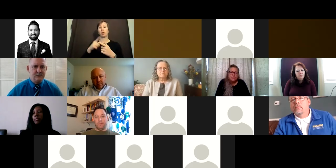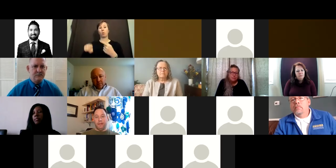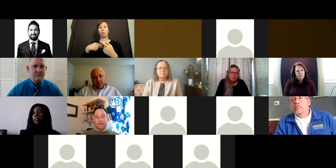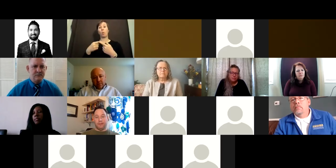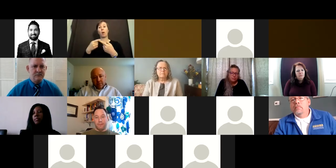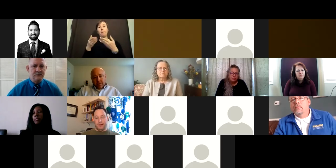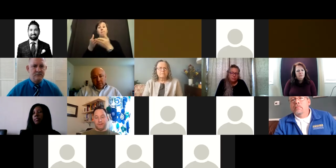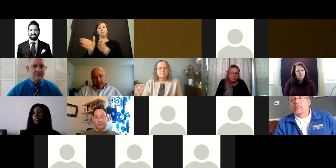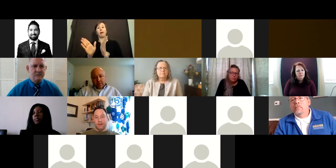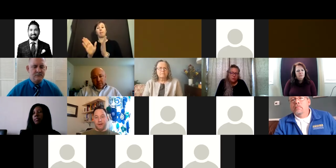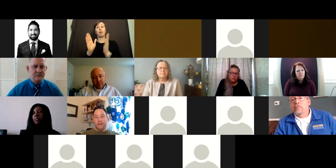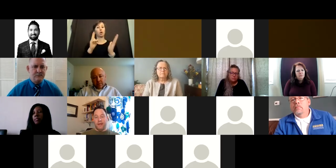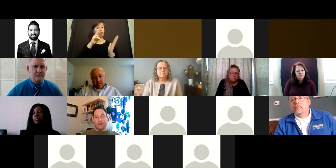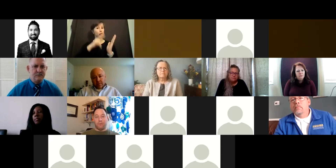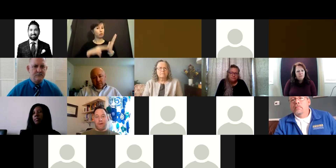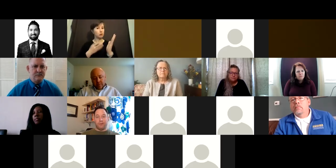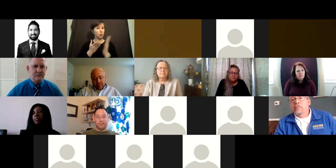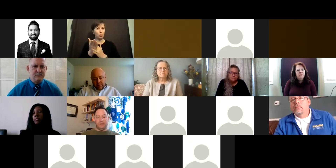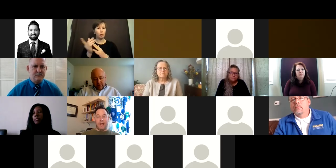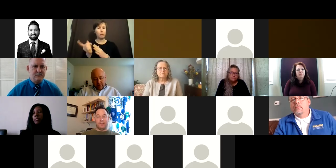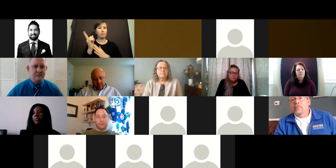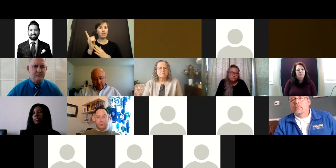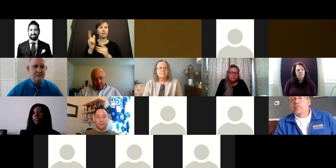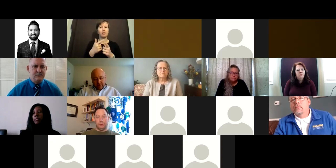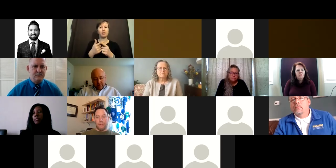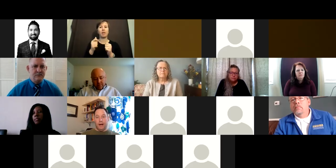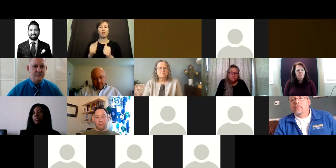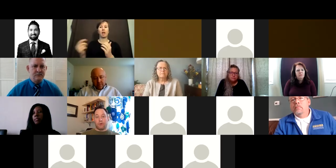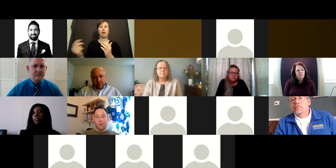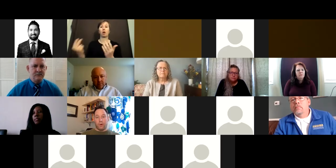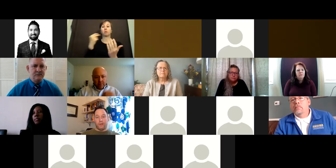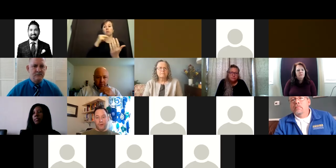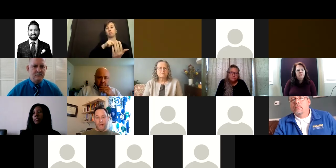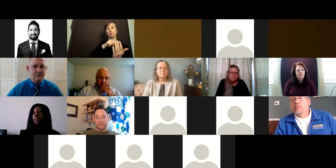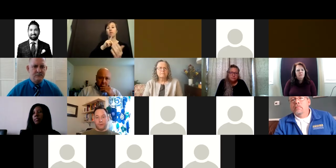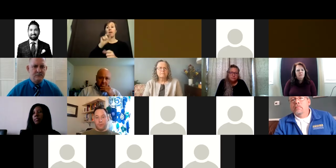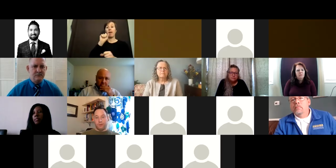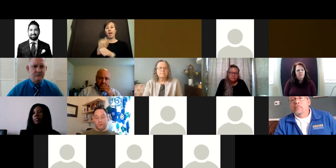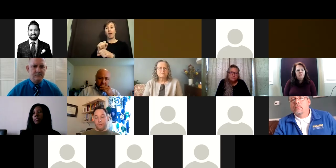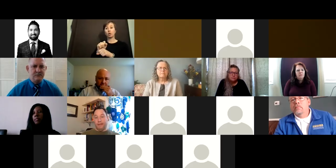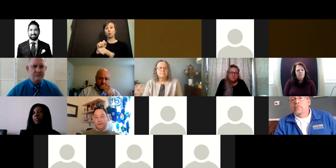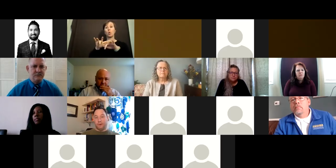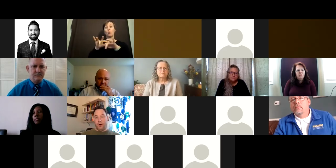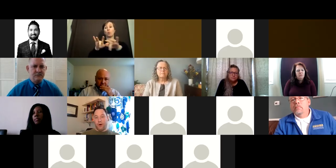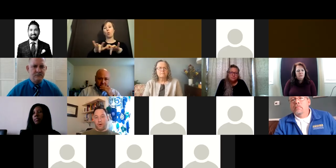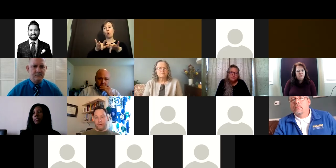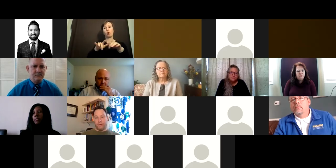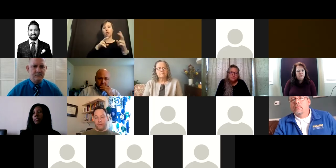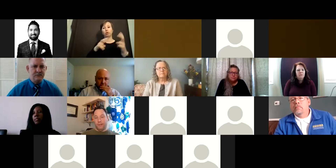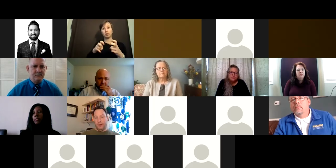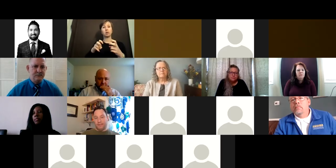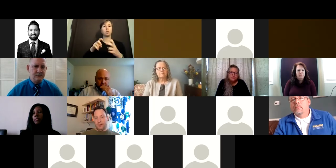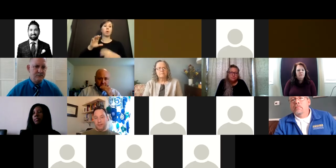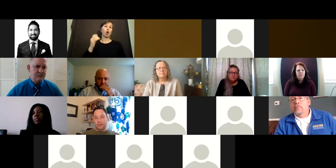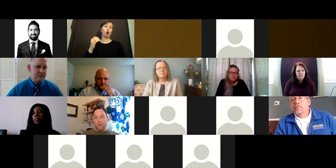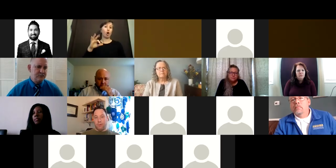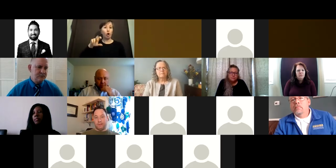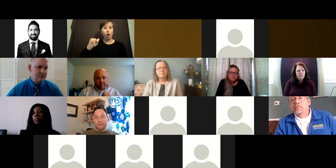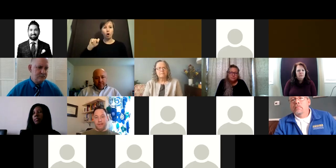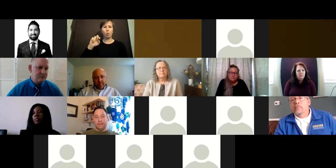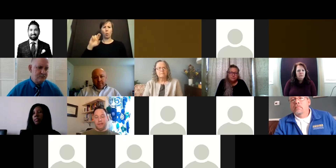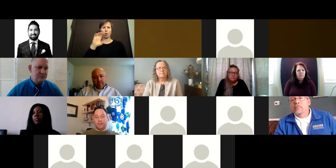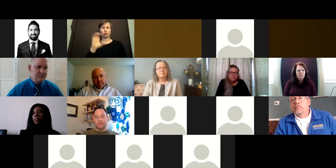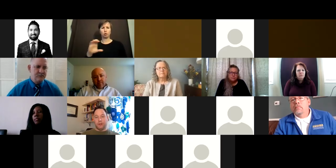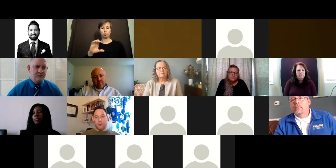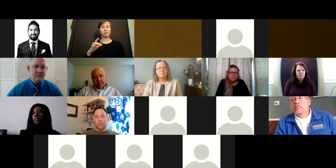agenda meeting minutes, then they can reference the actual recorded transcript, which would be either CAR or Zoom. That's typically what we